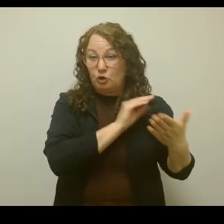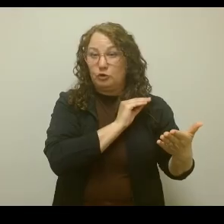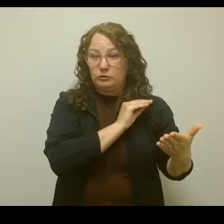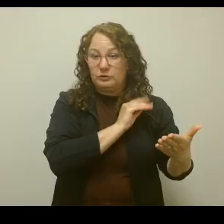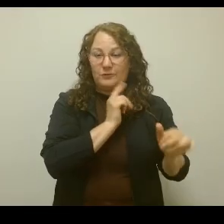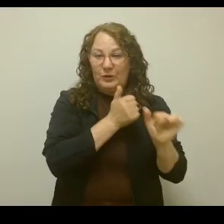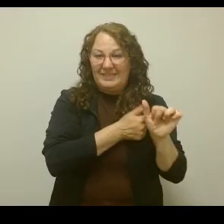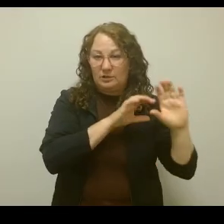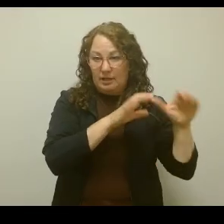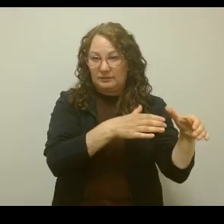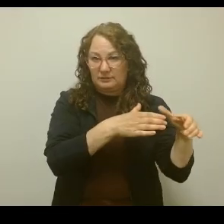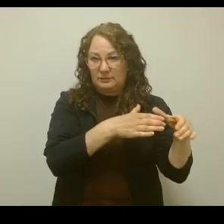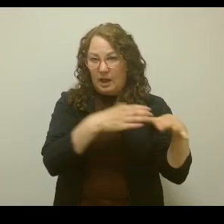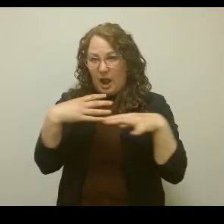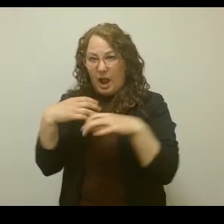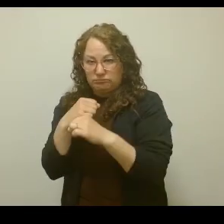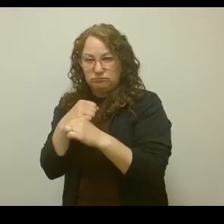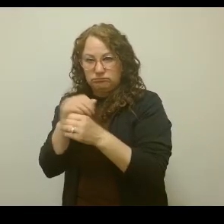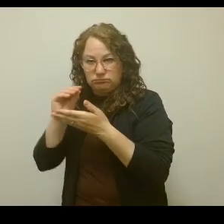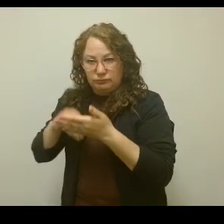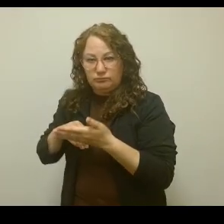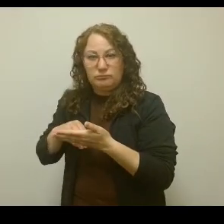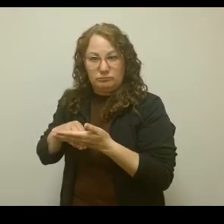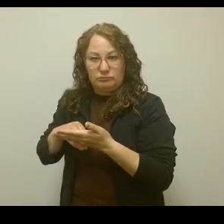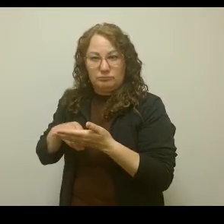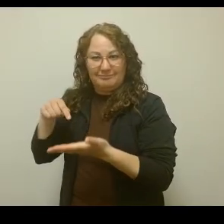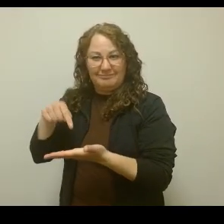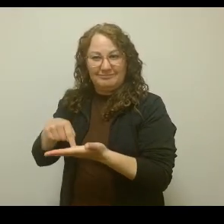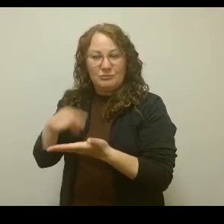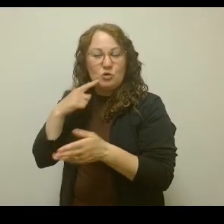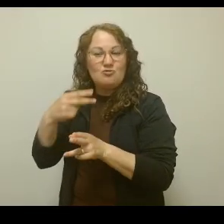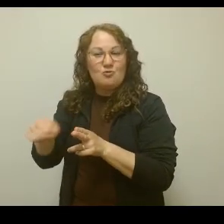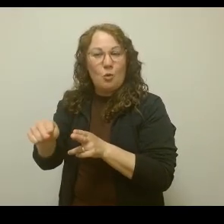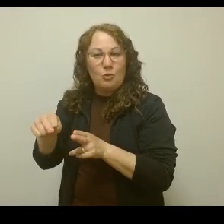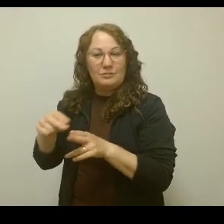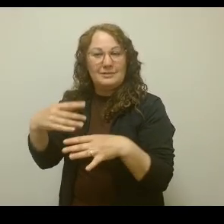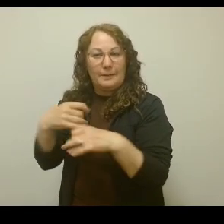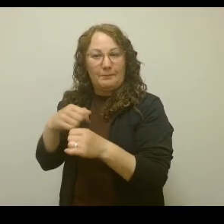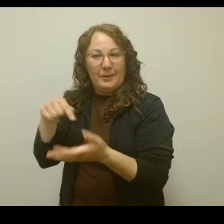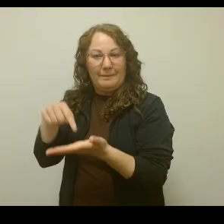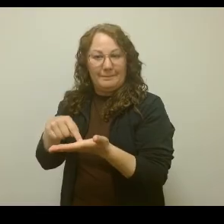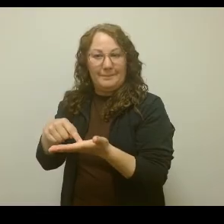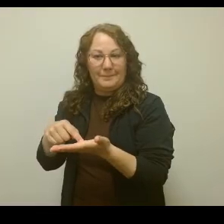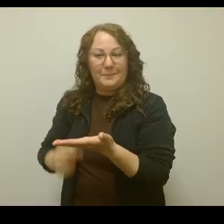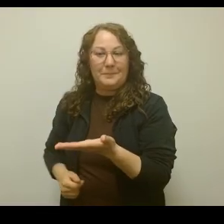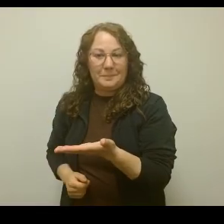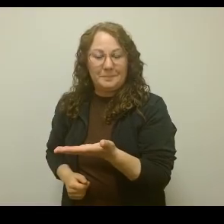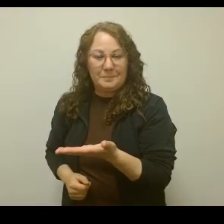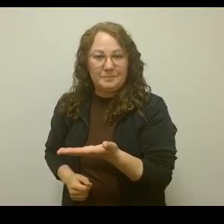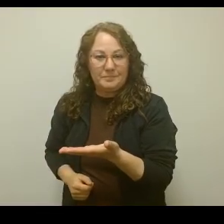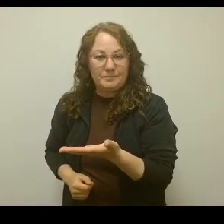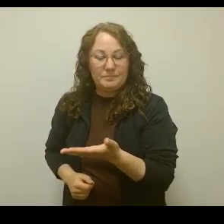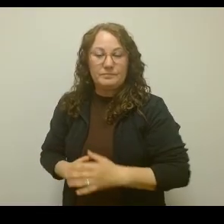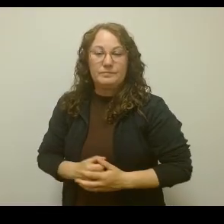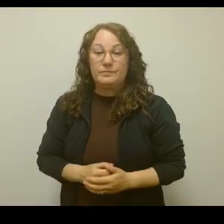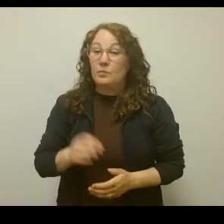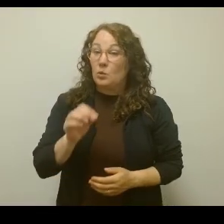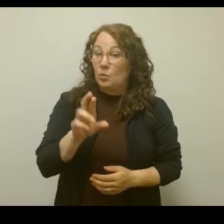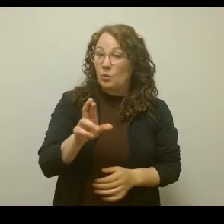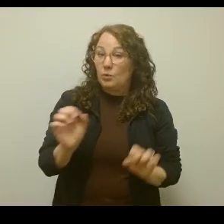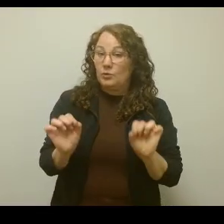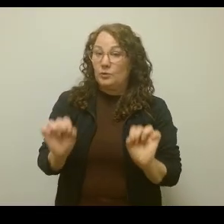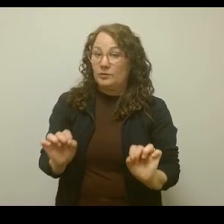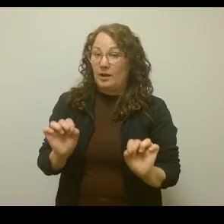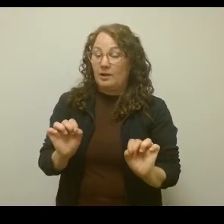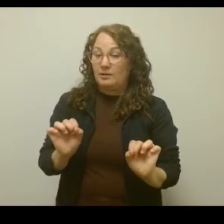each class, right? And you could write that out as a short summary. Alternatively, you could meet with a